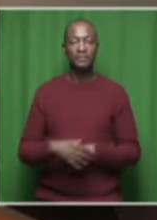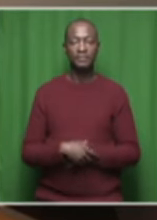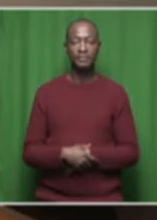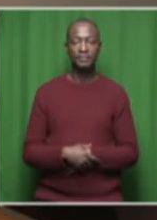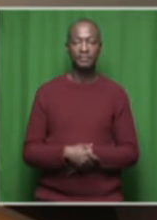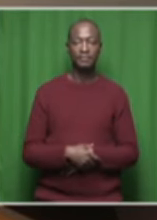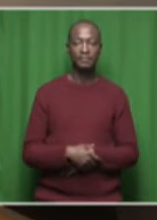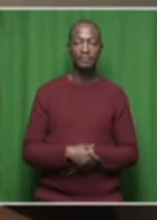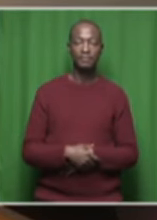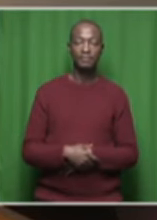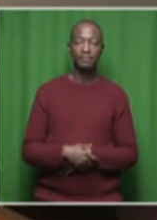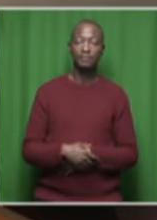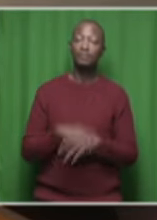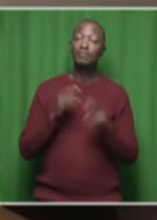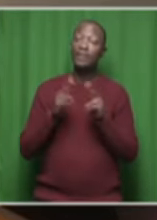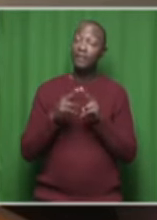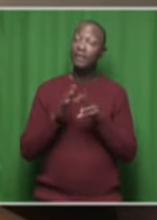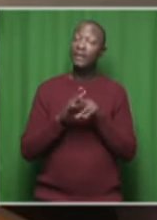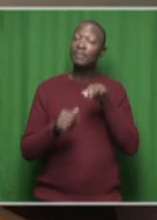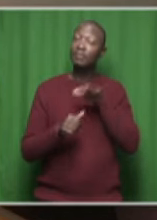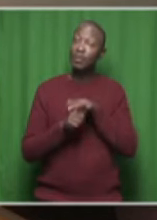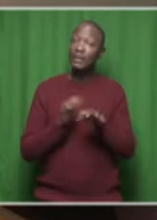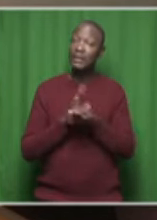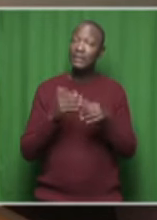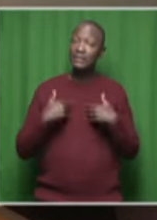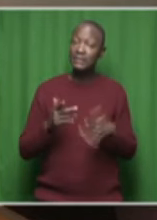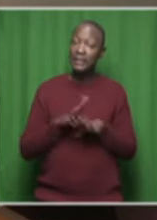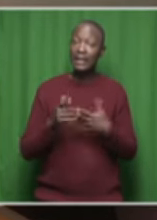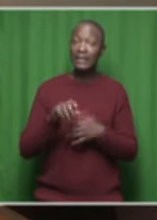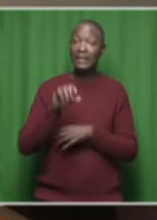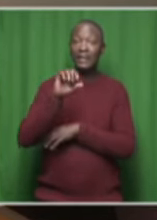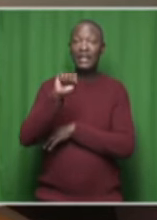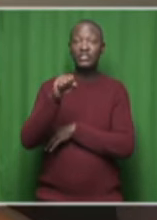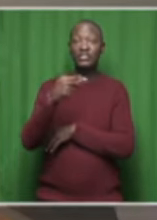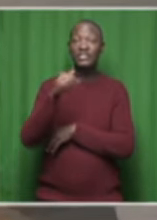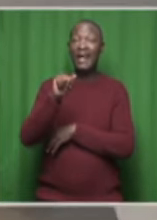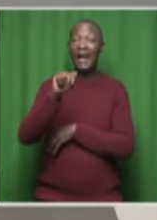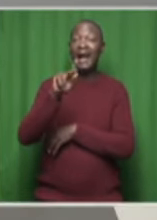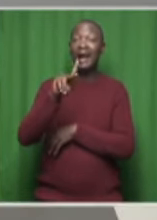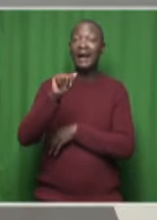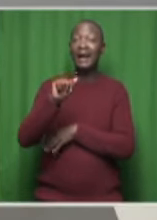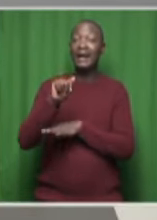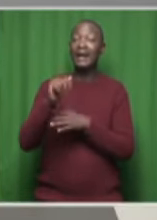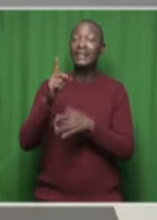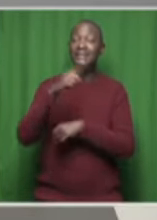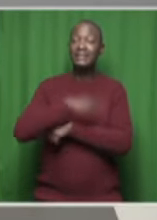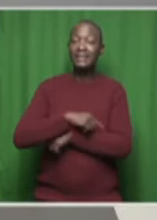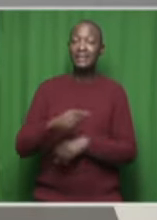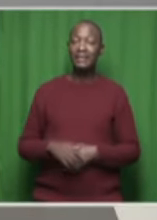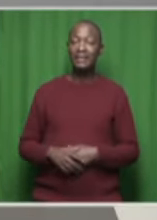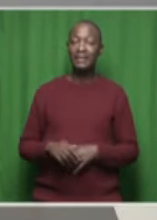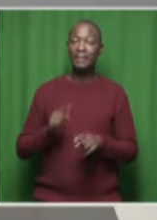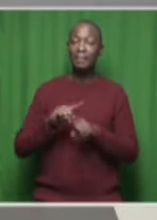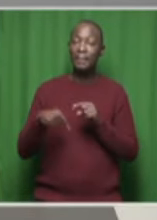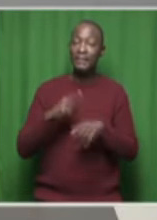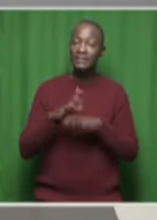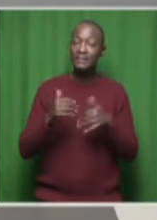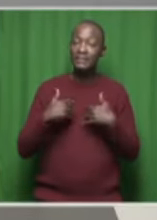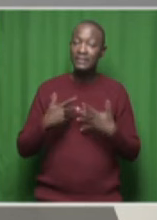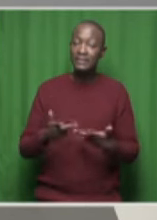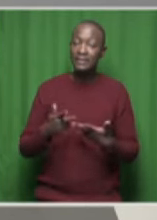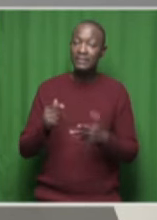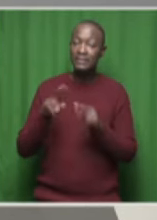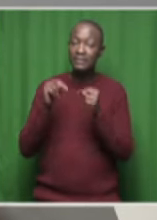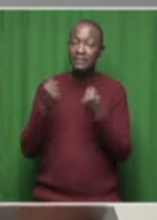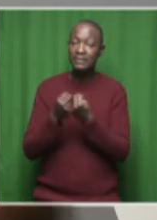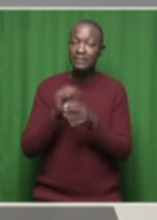Look, very importantly, it started out as Shaka Day, 24th of September. But in constructing the nation, one of the issues